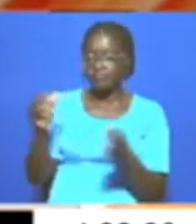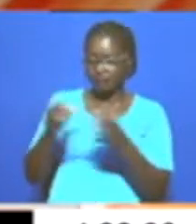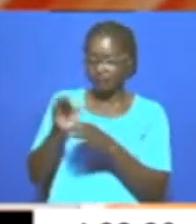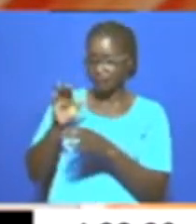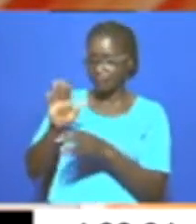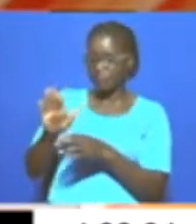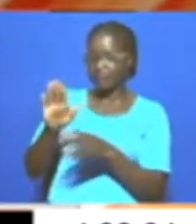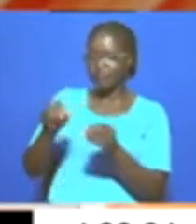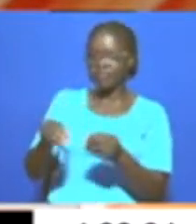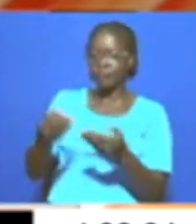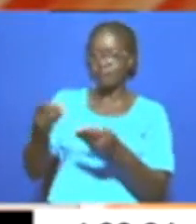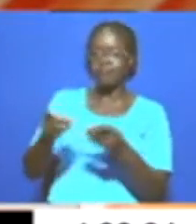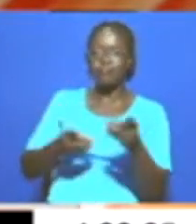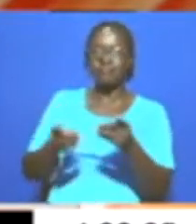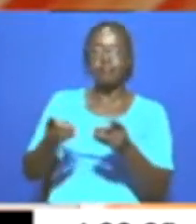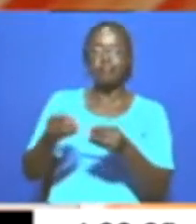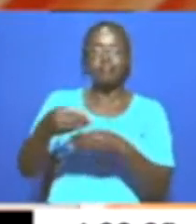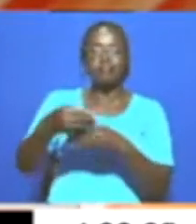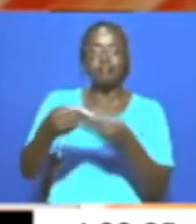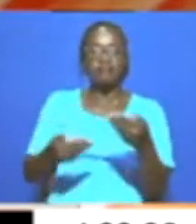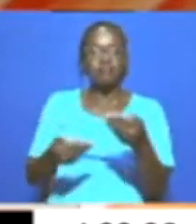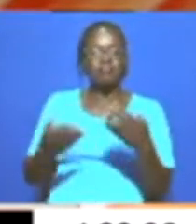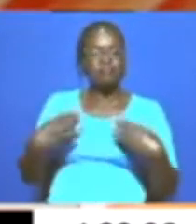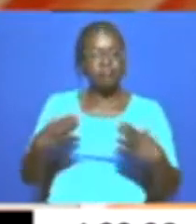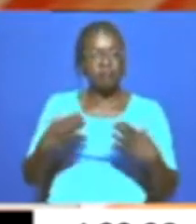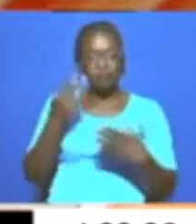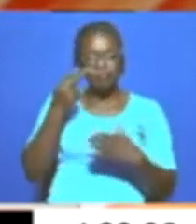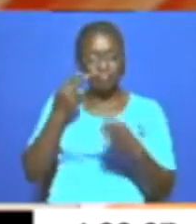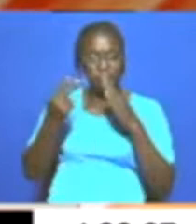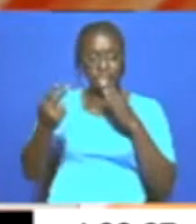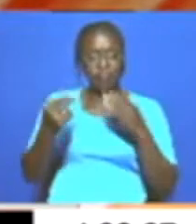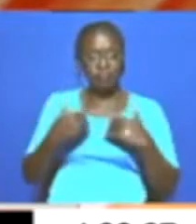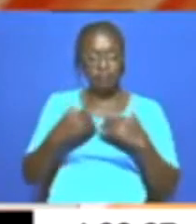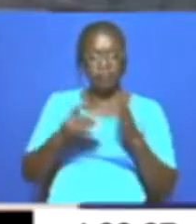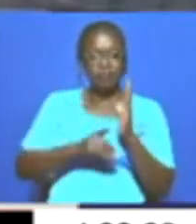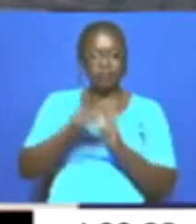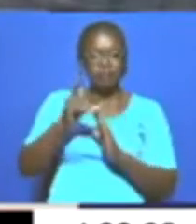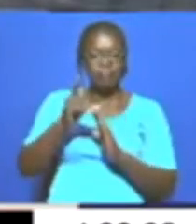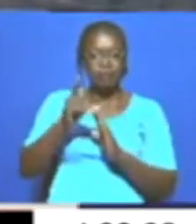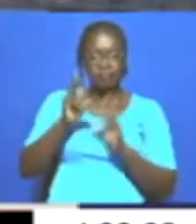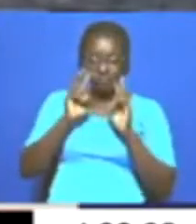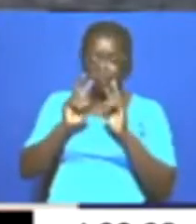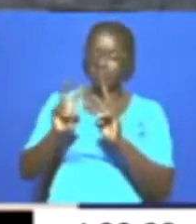award direct tickets to the candidates who have a vision for development.